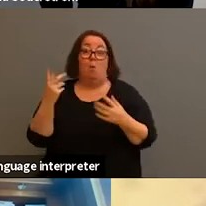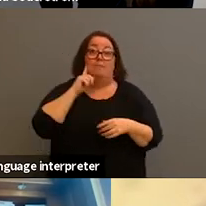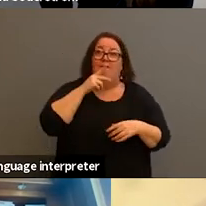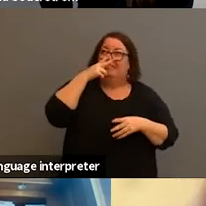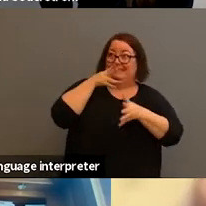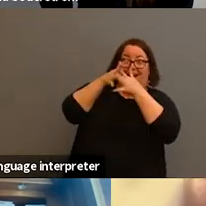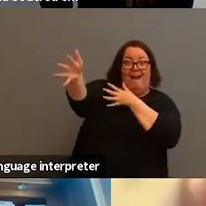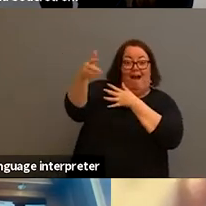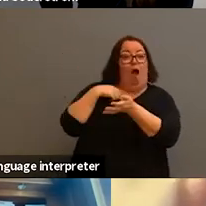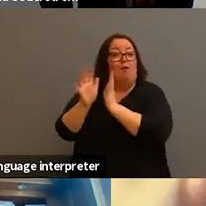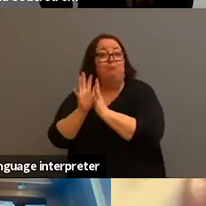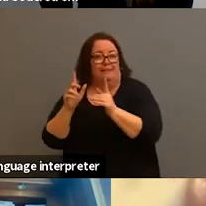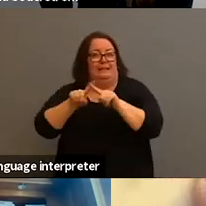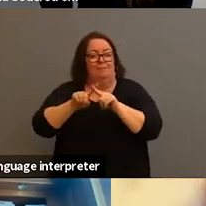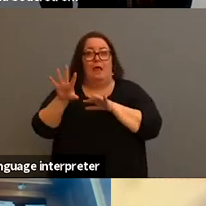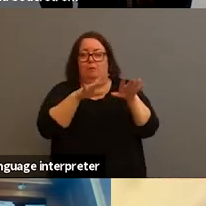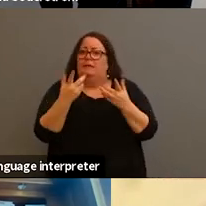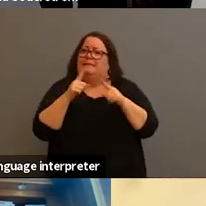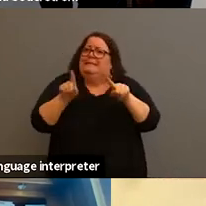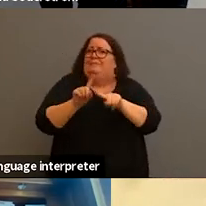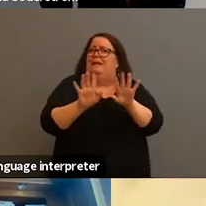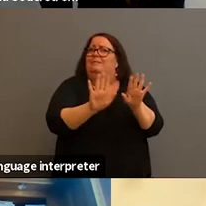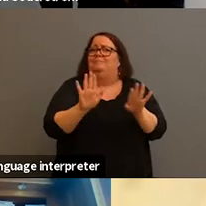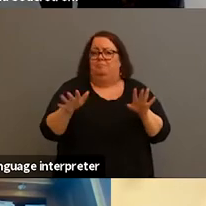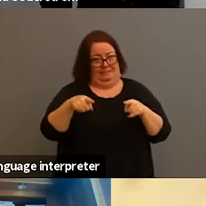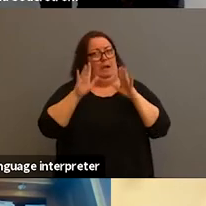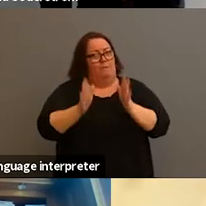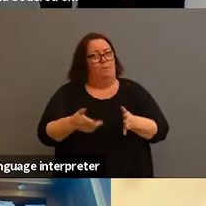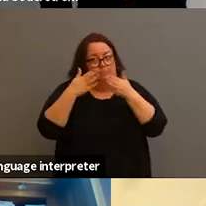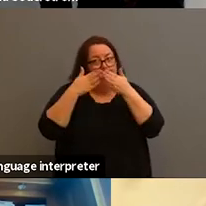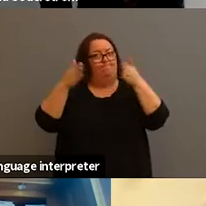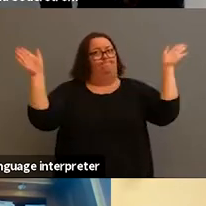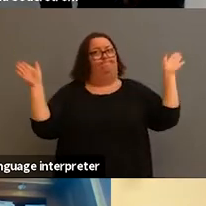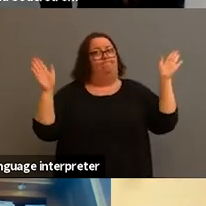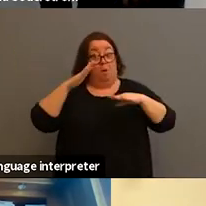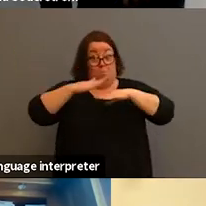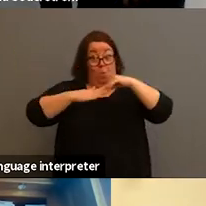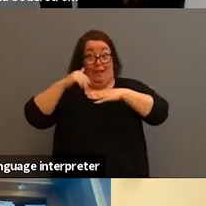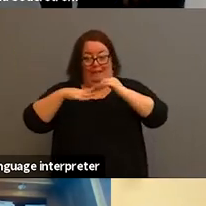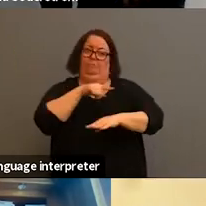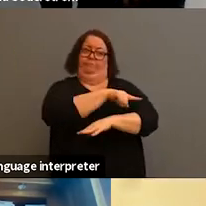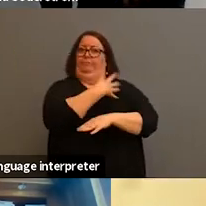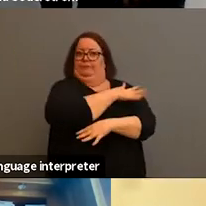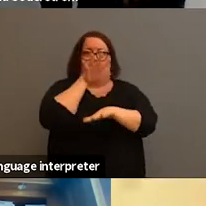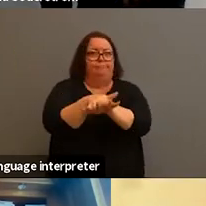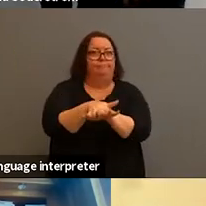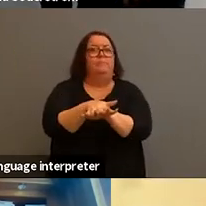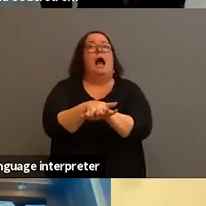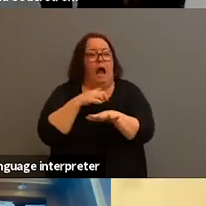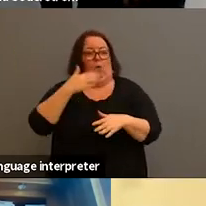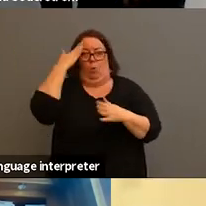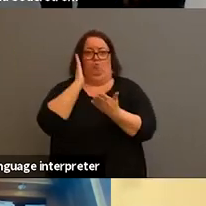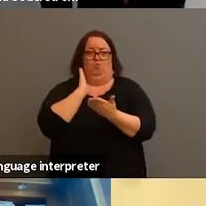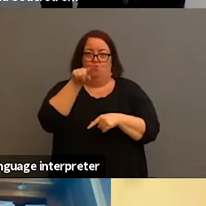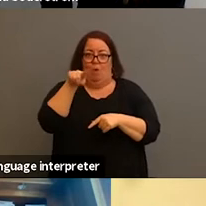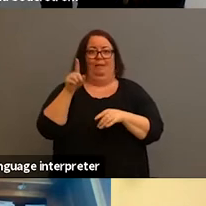citizens, there will be the costs to provide the ones that are not on board will be very high, and it will never